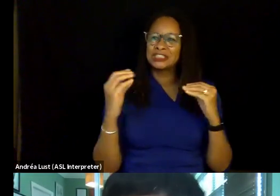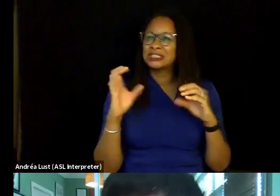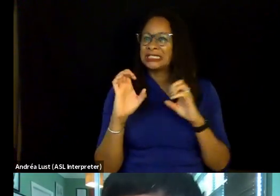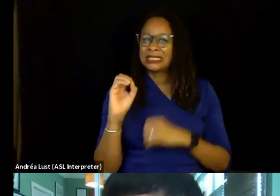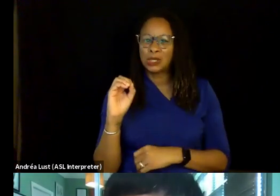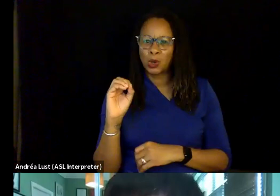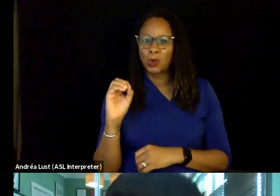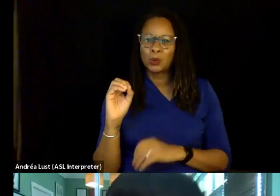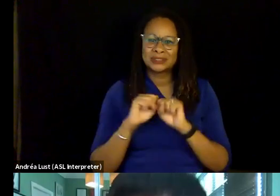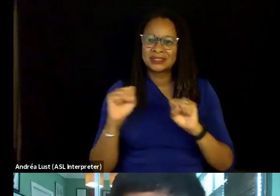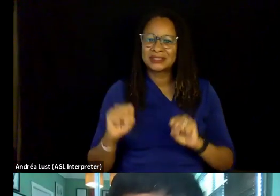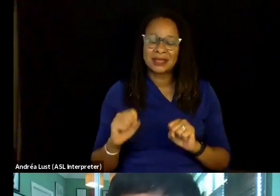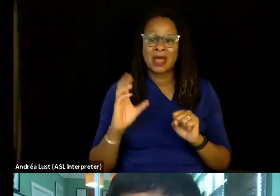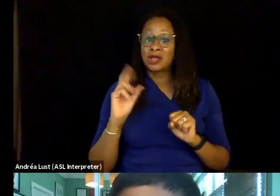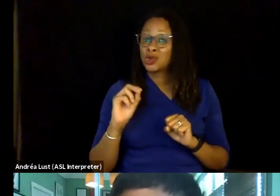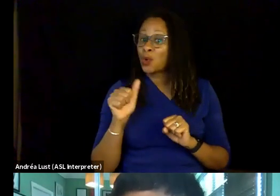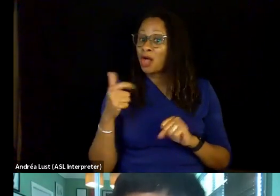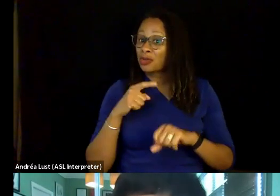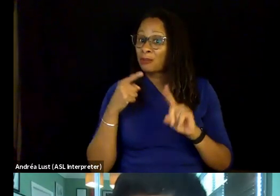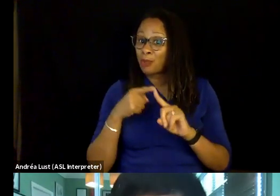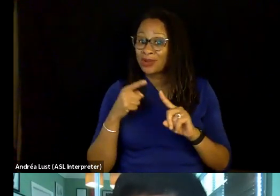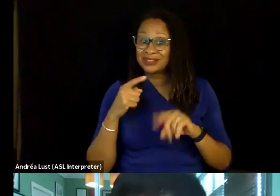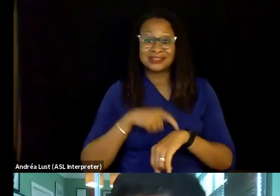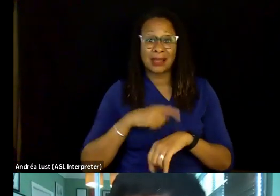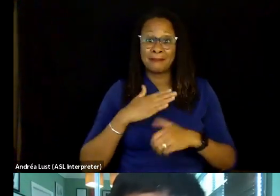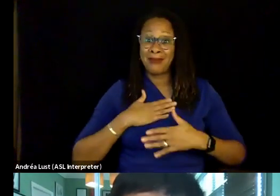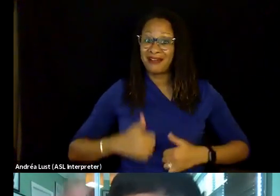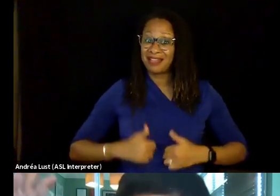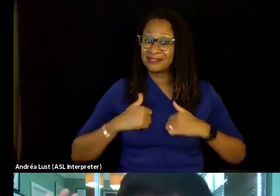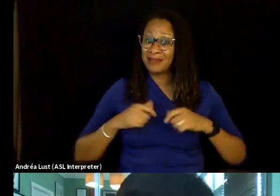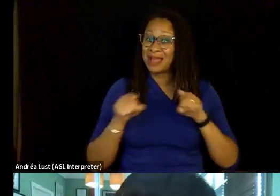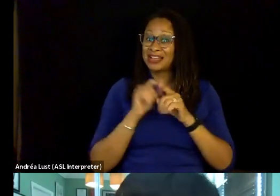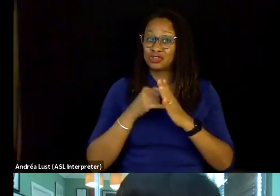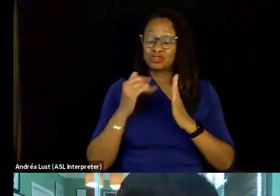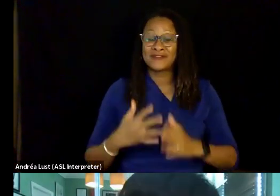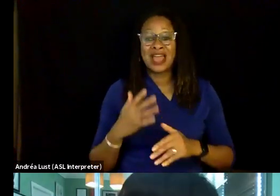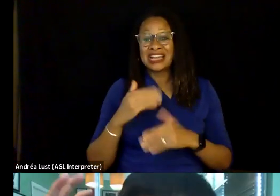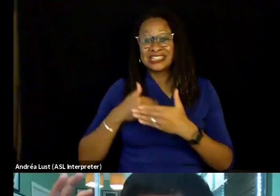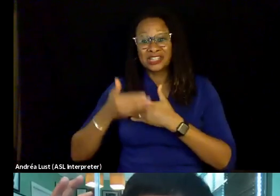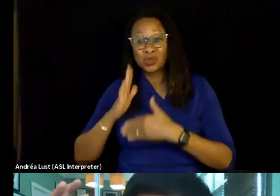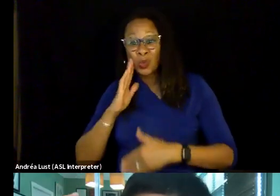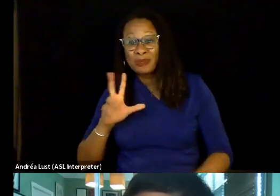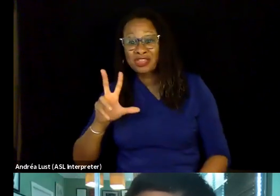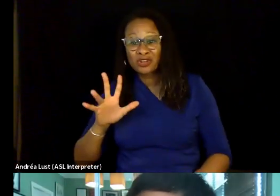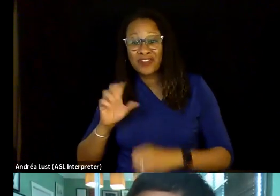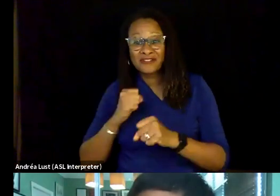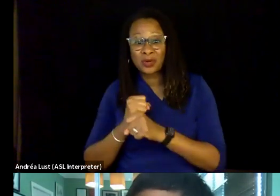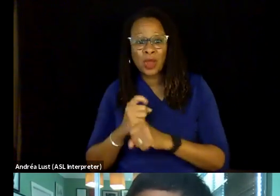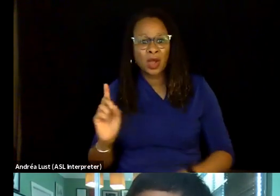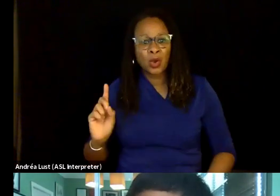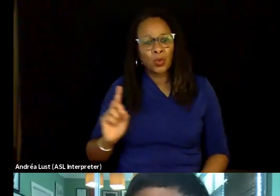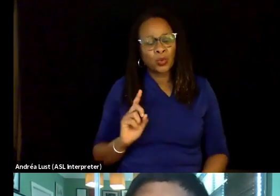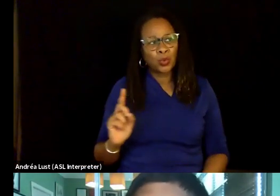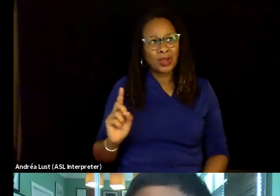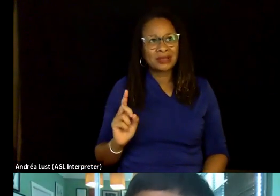other point in time that we've lived through in my lifetime in the as a journalist. By next year, it'll be 35 years, you know, that where